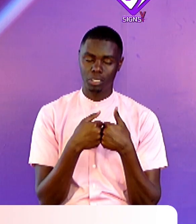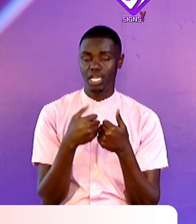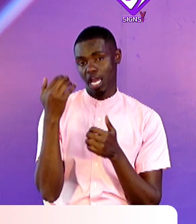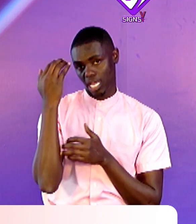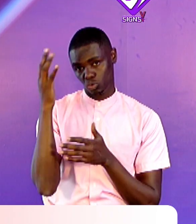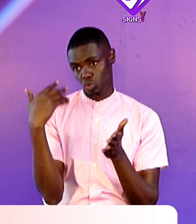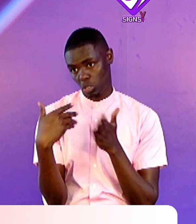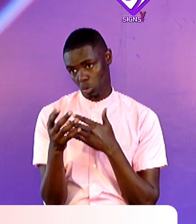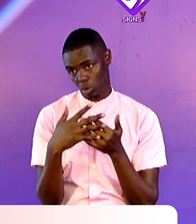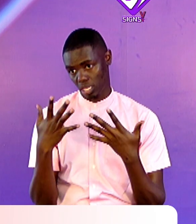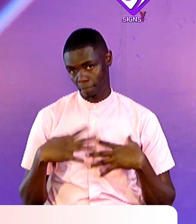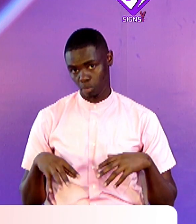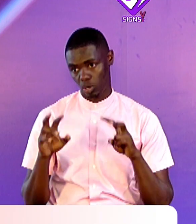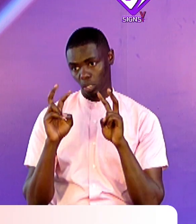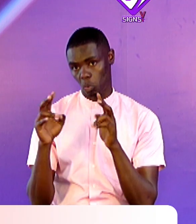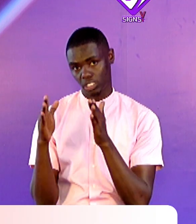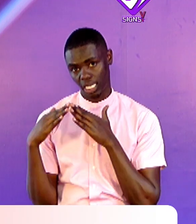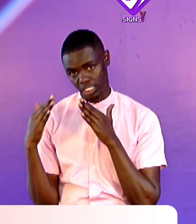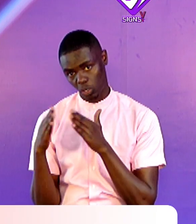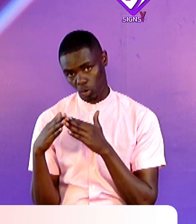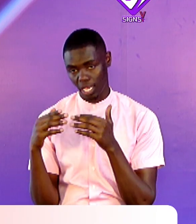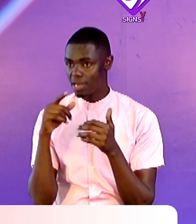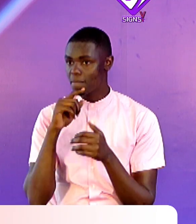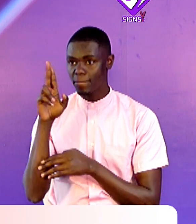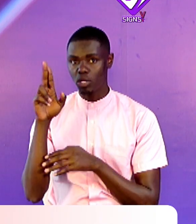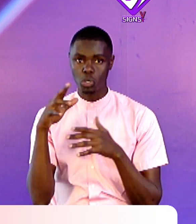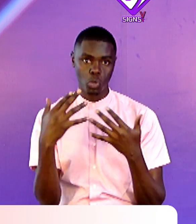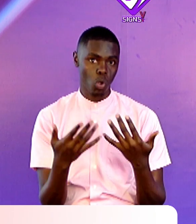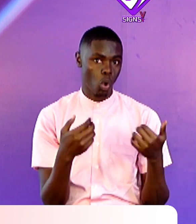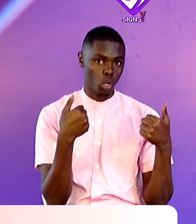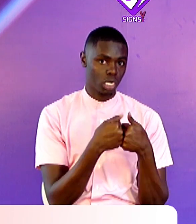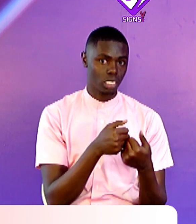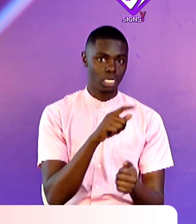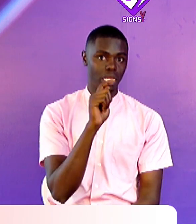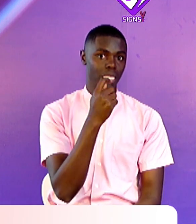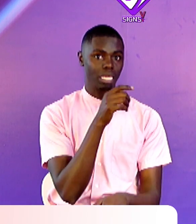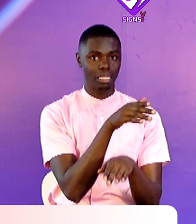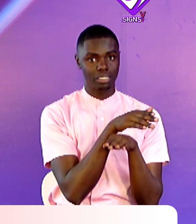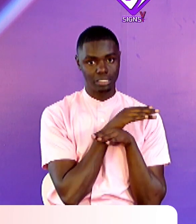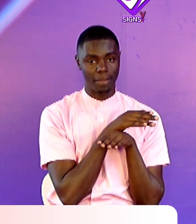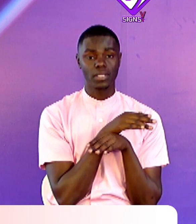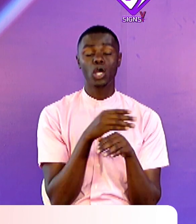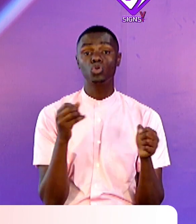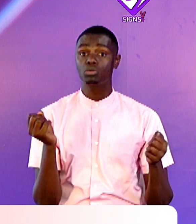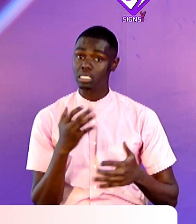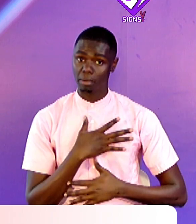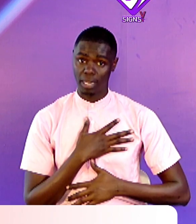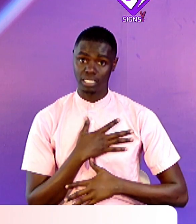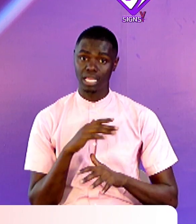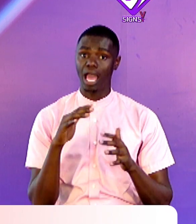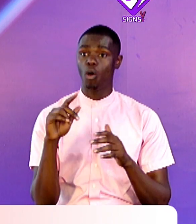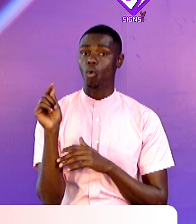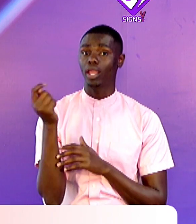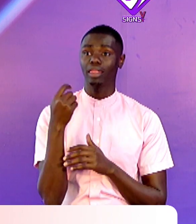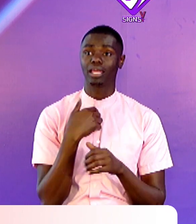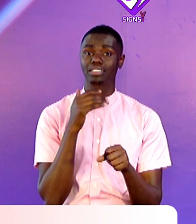be more people watching Arsenal, Man U or Kenya-Zambia. No, we will watch home. I'm telling you, you Home would first. be surprised how Kenya has